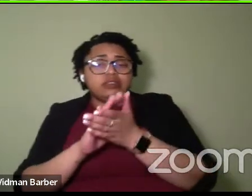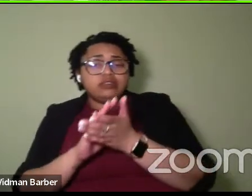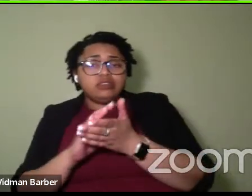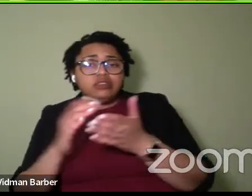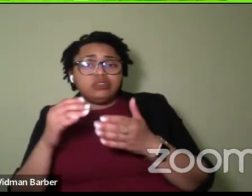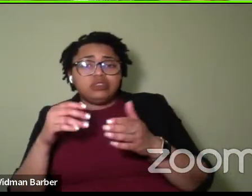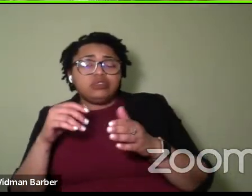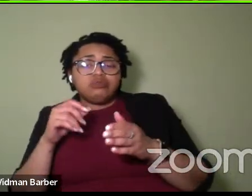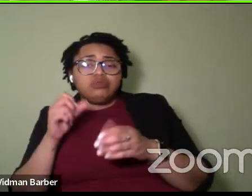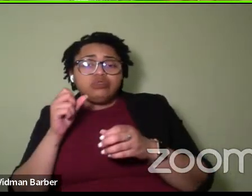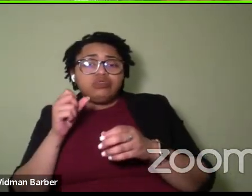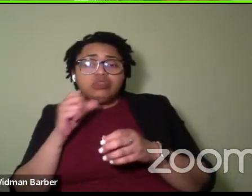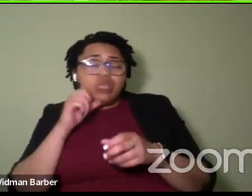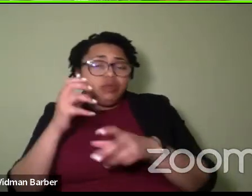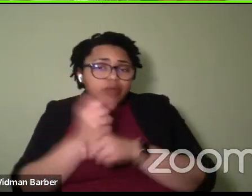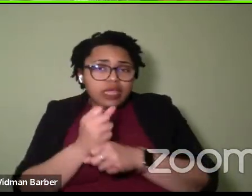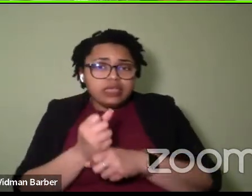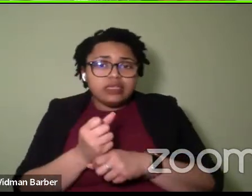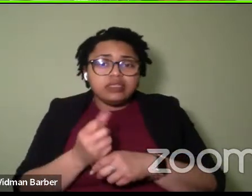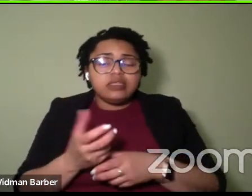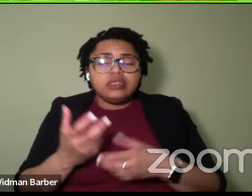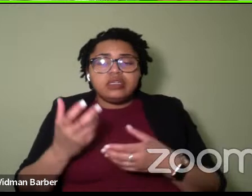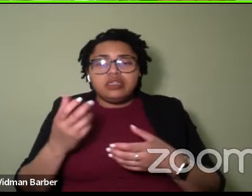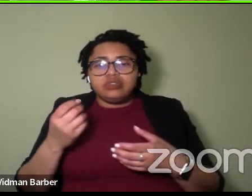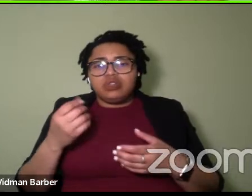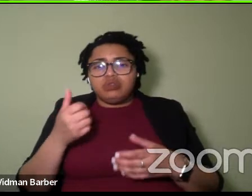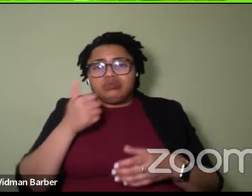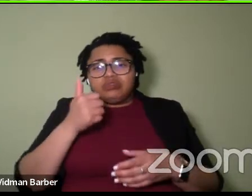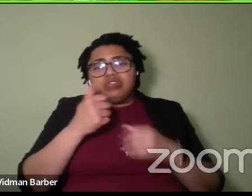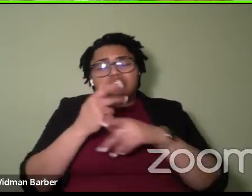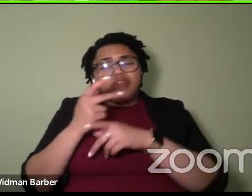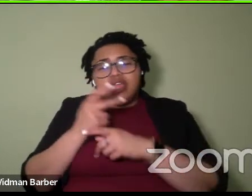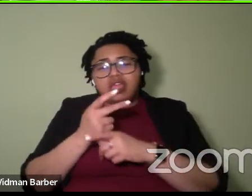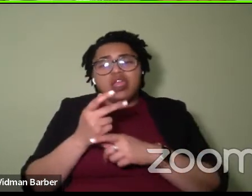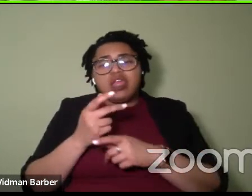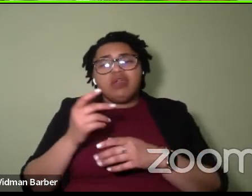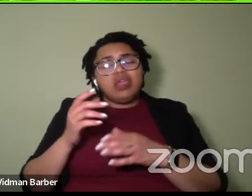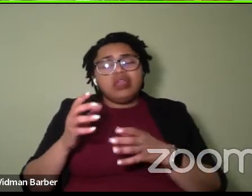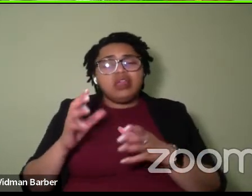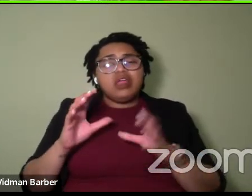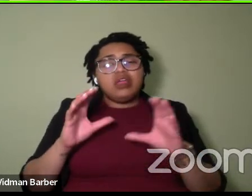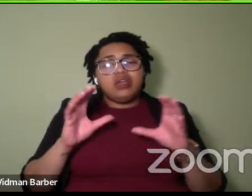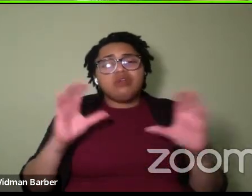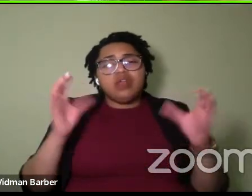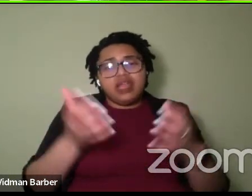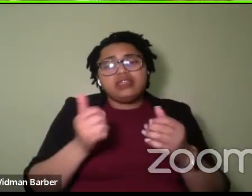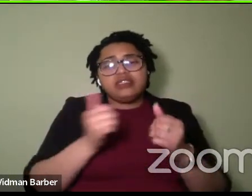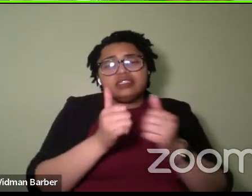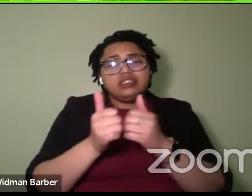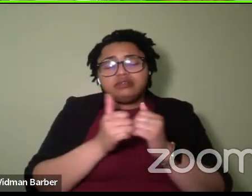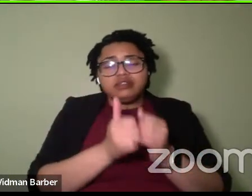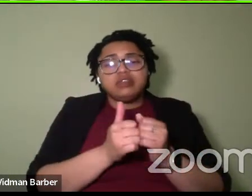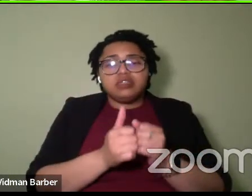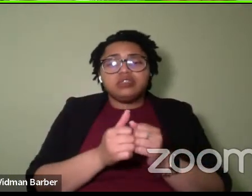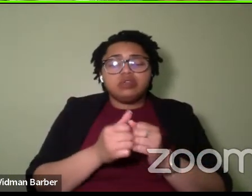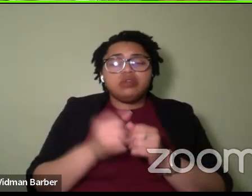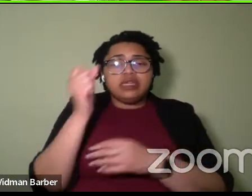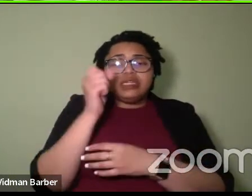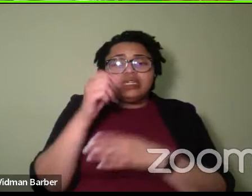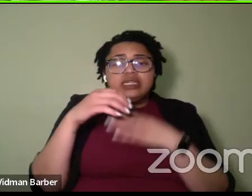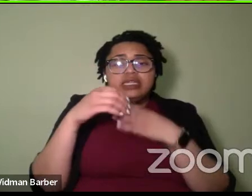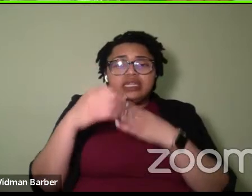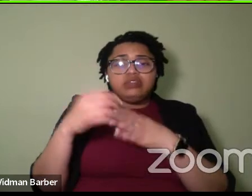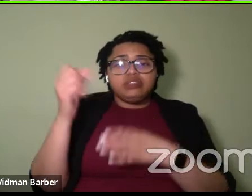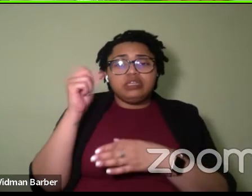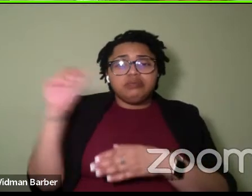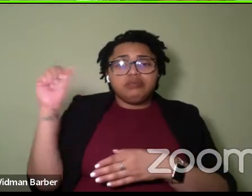self-care. And I think that, it's a collective leadership movement. Like I agree with Dr. Montgomery and there's still a lot that we have to do. And we